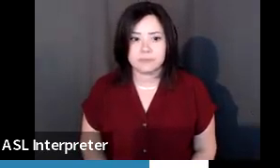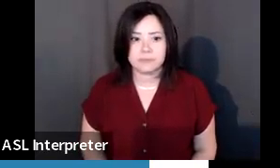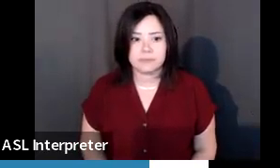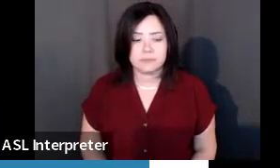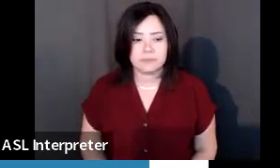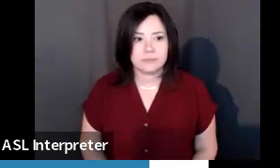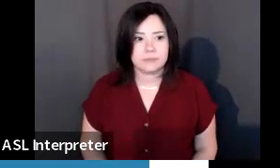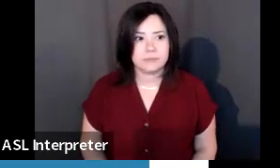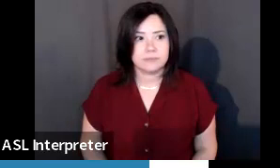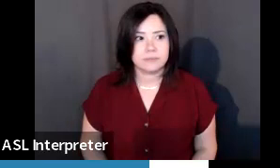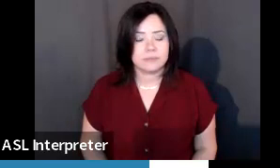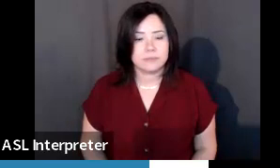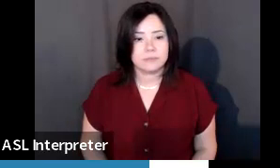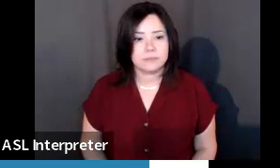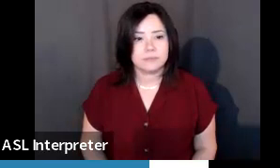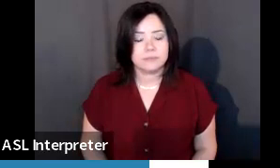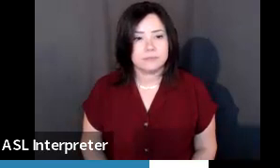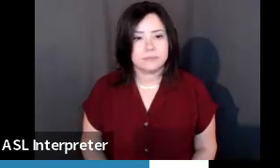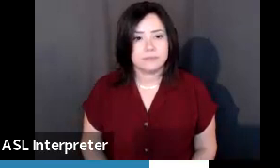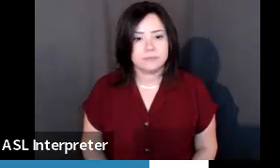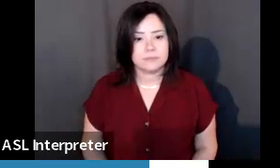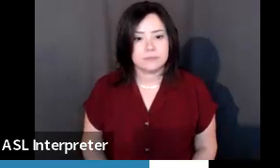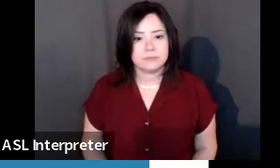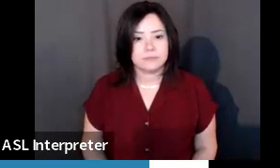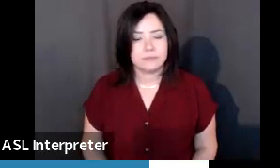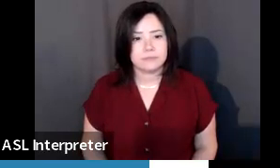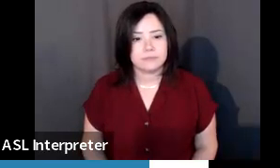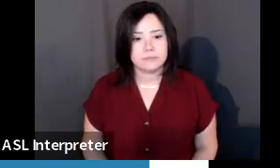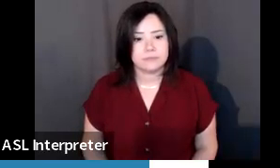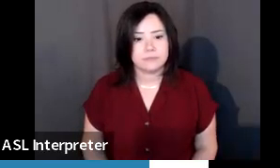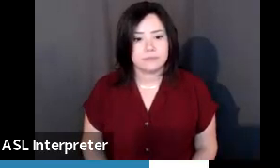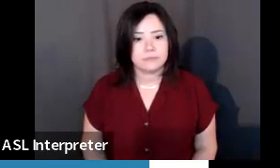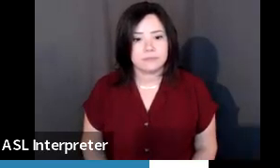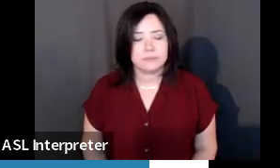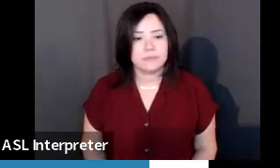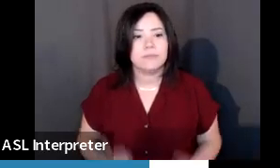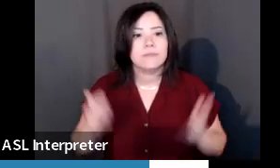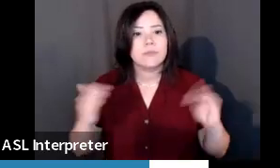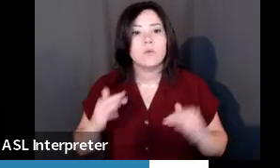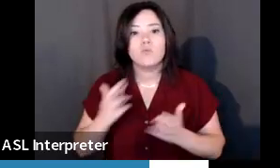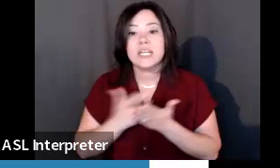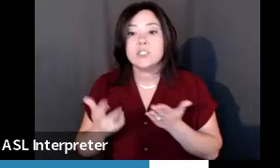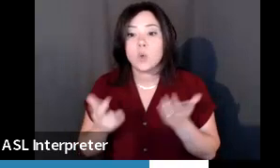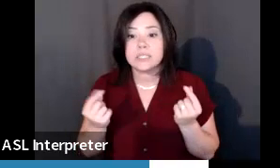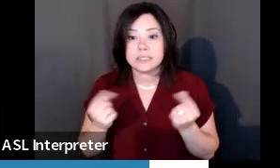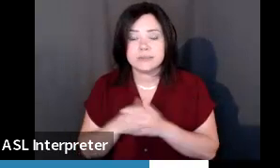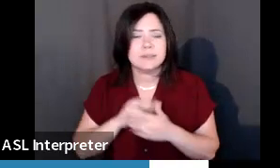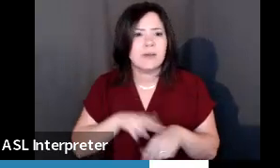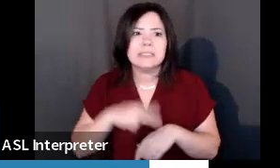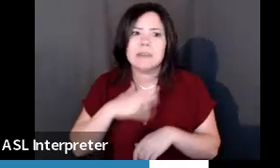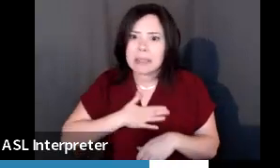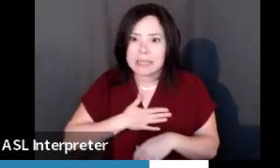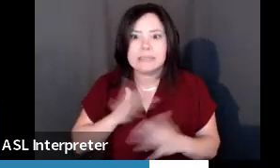I'm going to move on to the next slide. All right, so resources, where to go from here. So of course, please use us